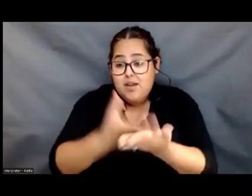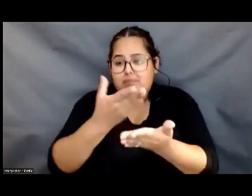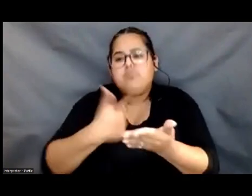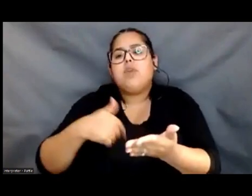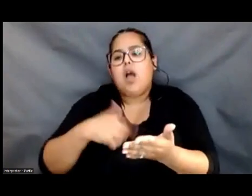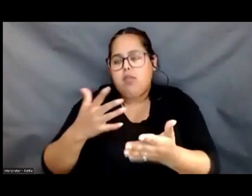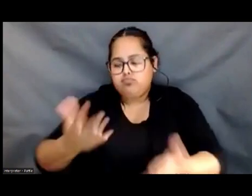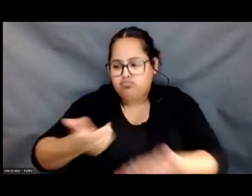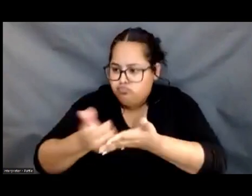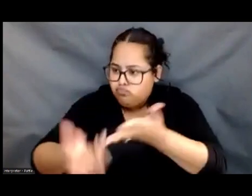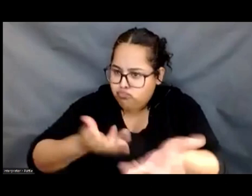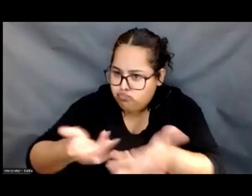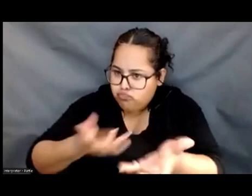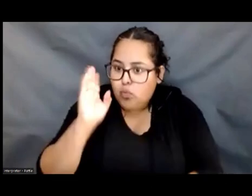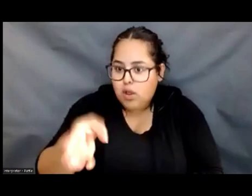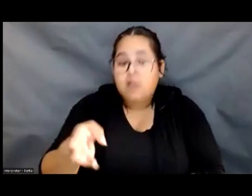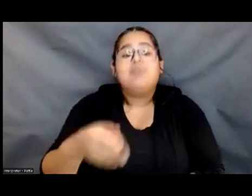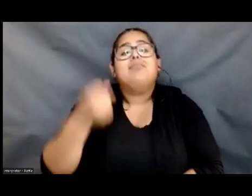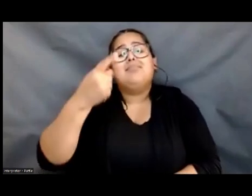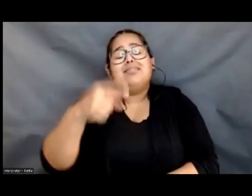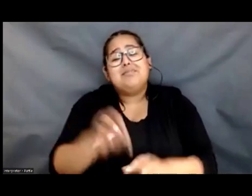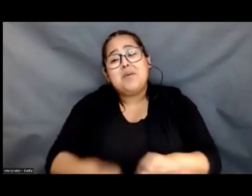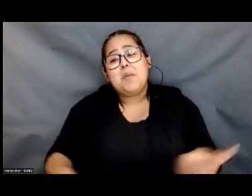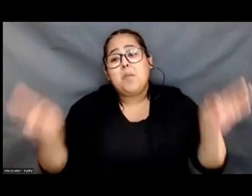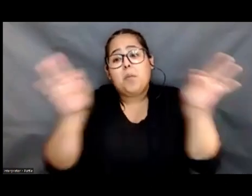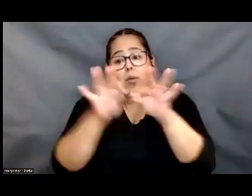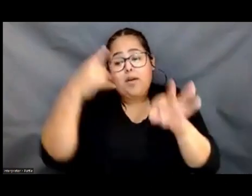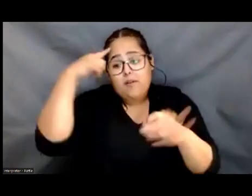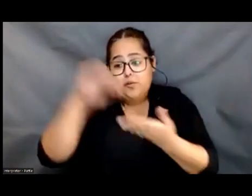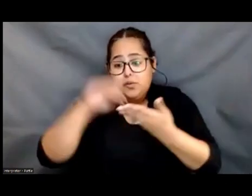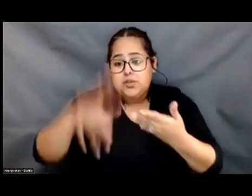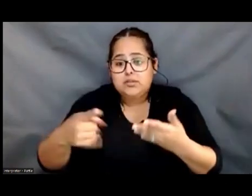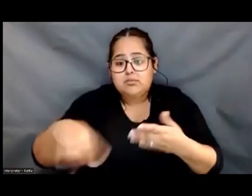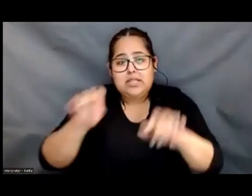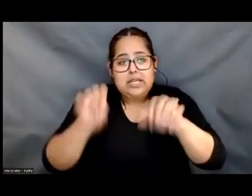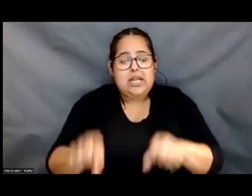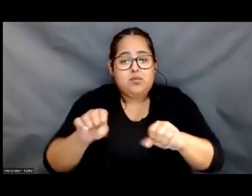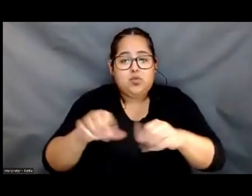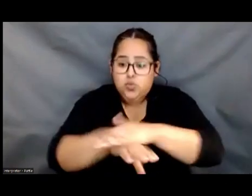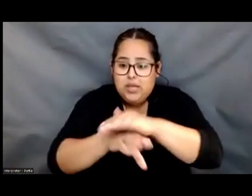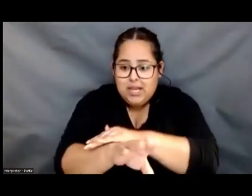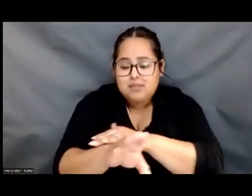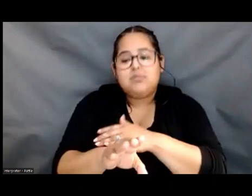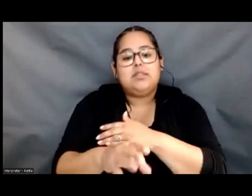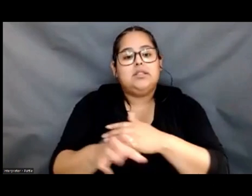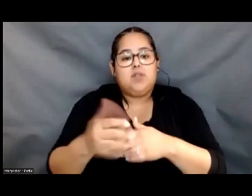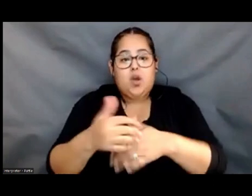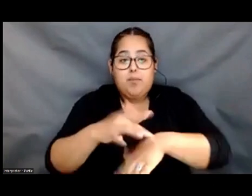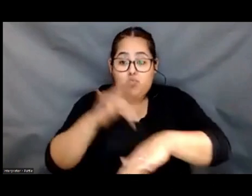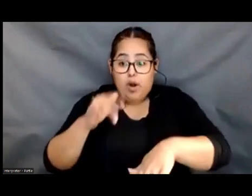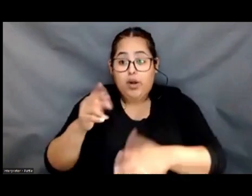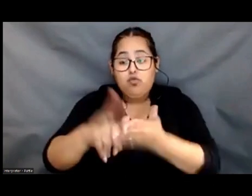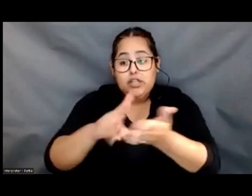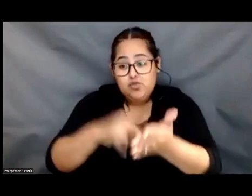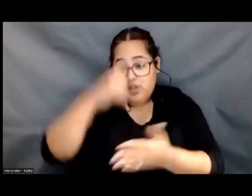that. And again, this step is essential to making sure students are able to access priority registration for